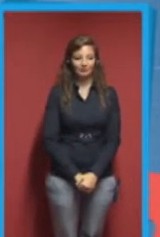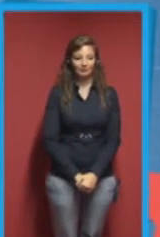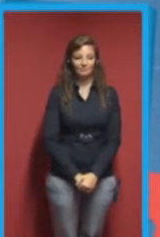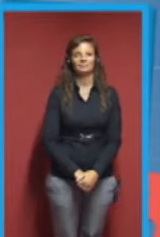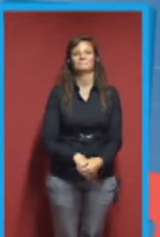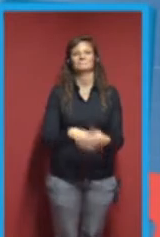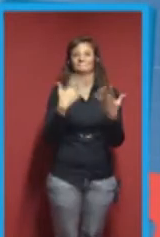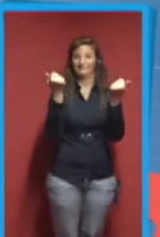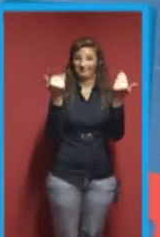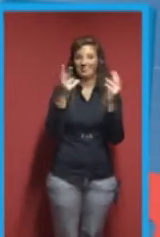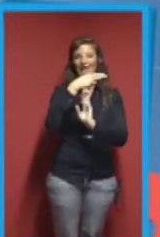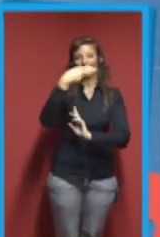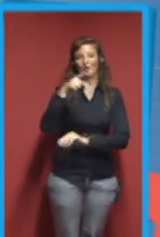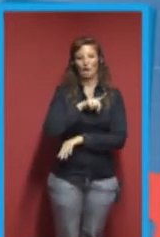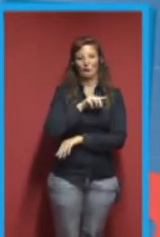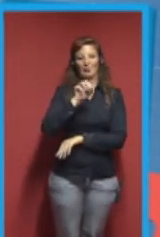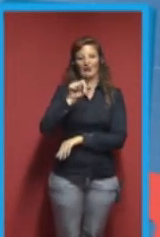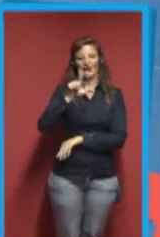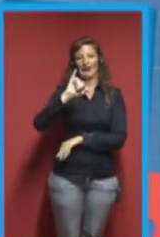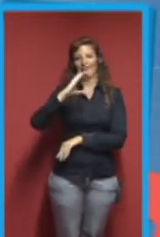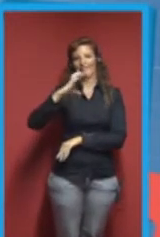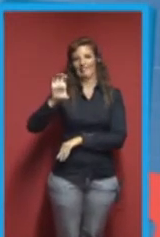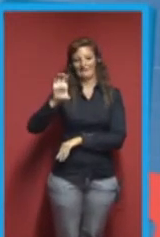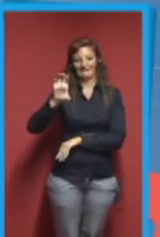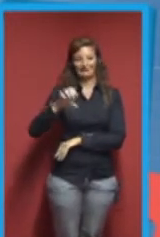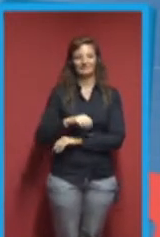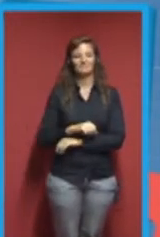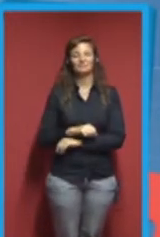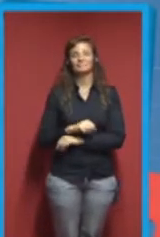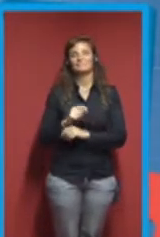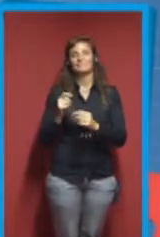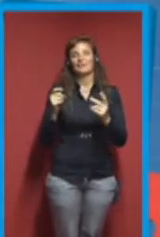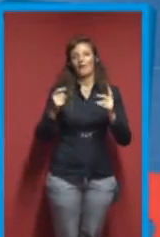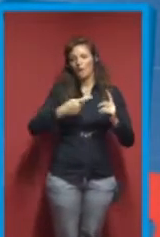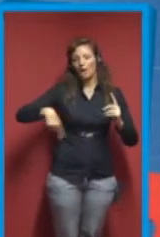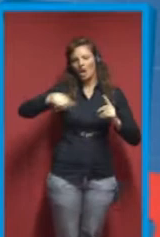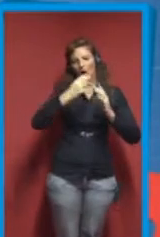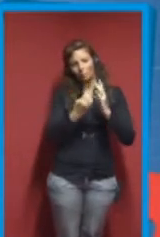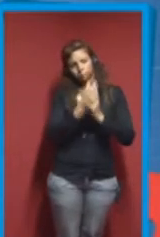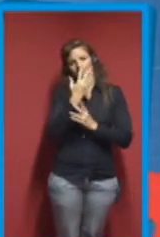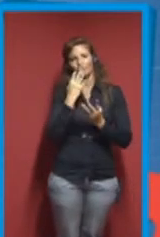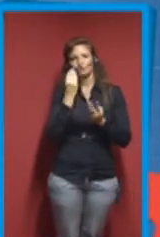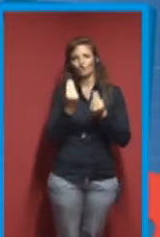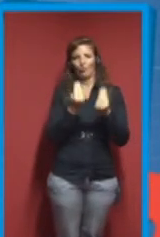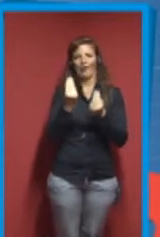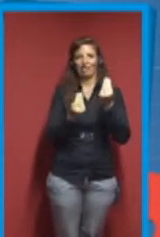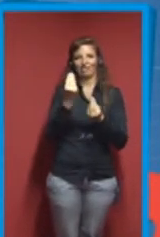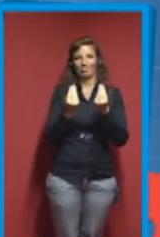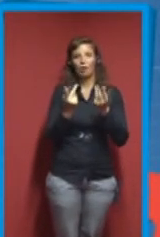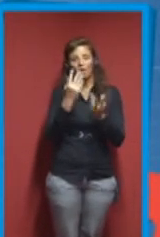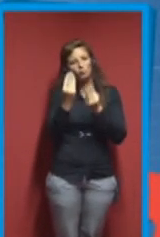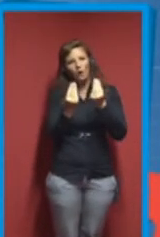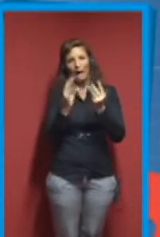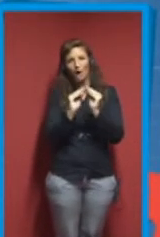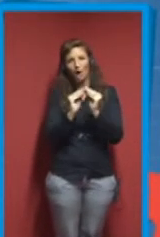I have a startup called Makey Lab, and we make 3D printed toys. And this is the story of how